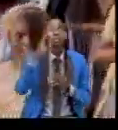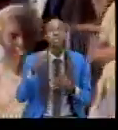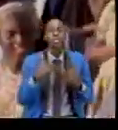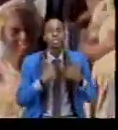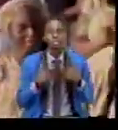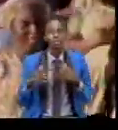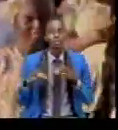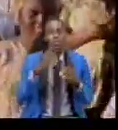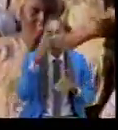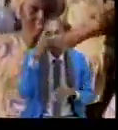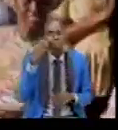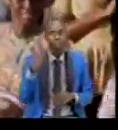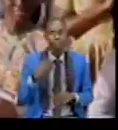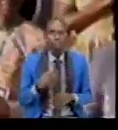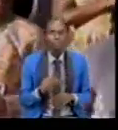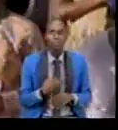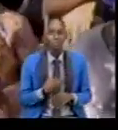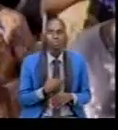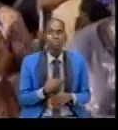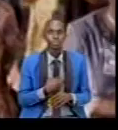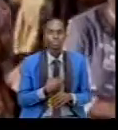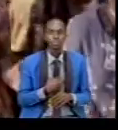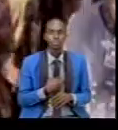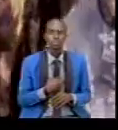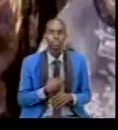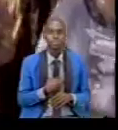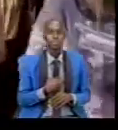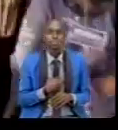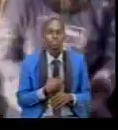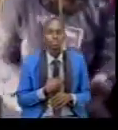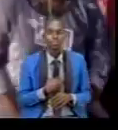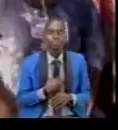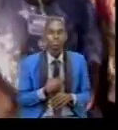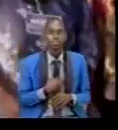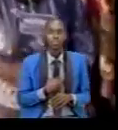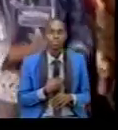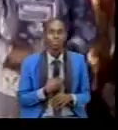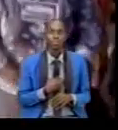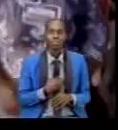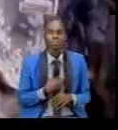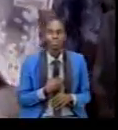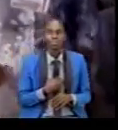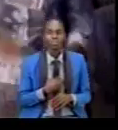Lord has done. In Birmingham, UK, take it over. Hallelujah.